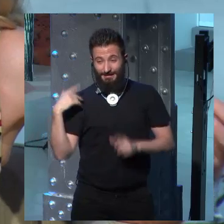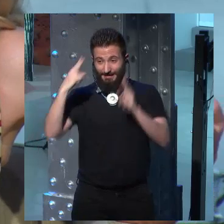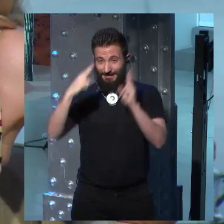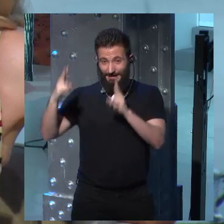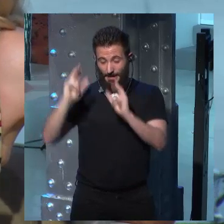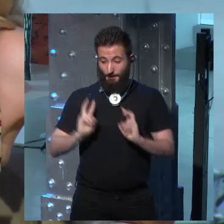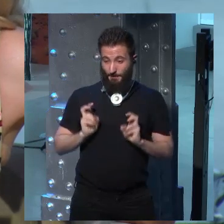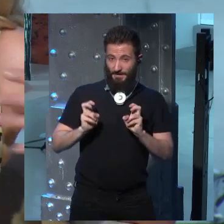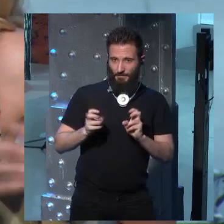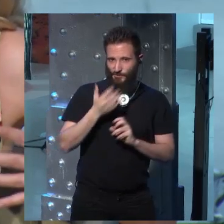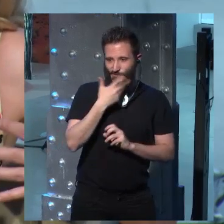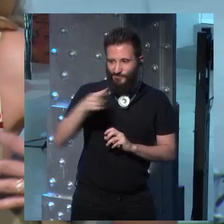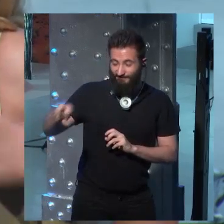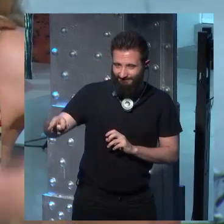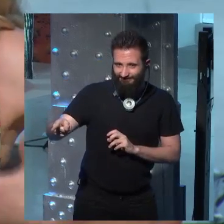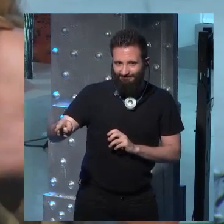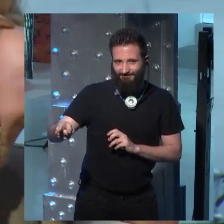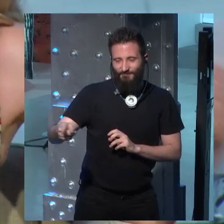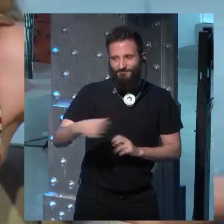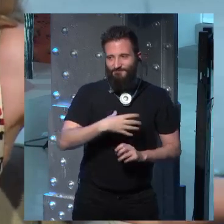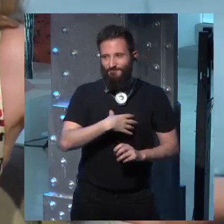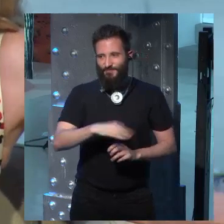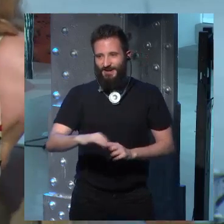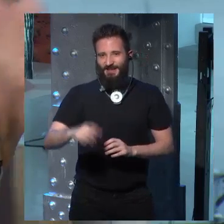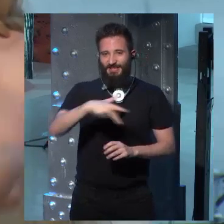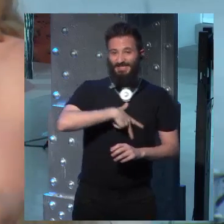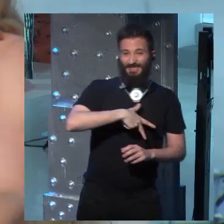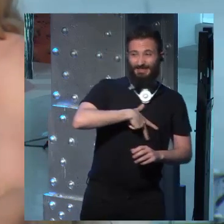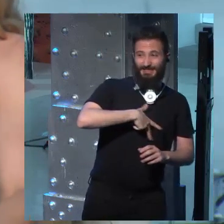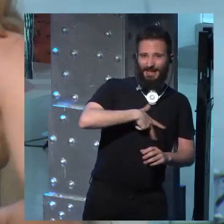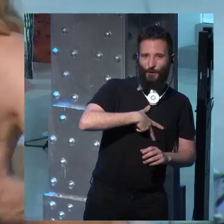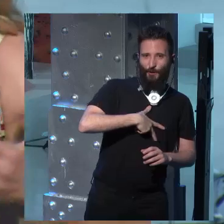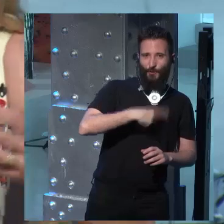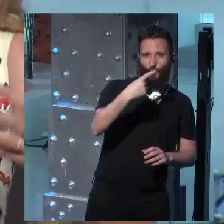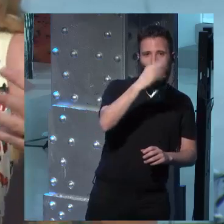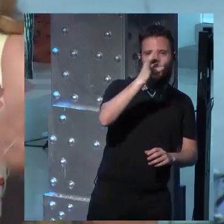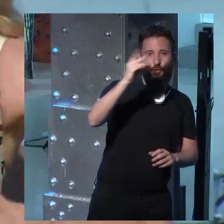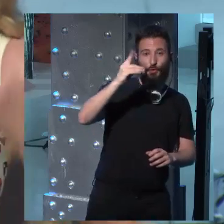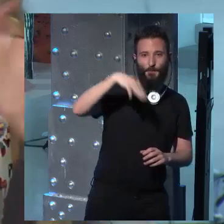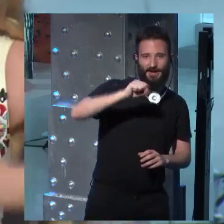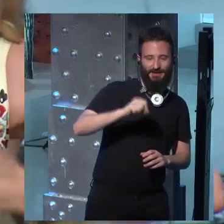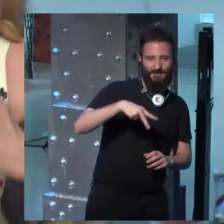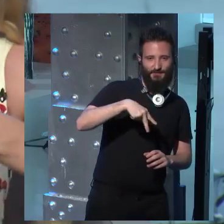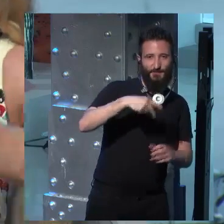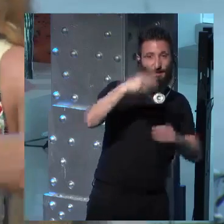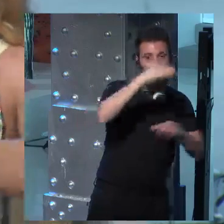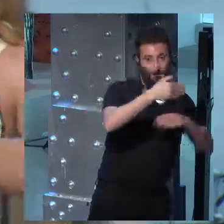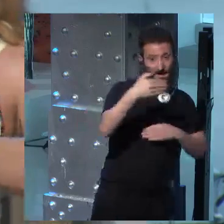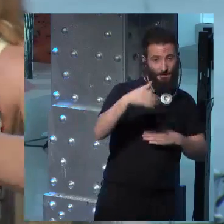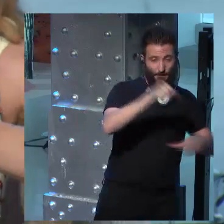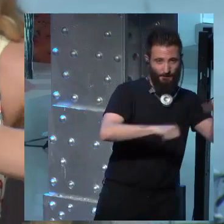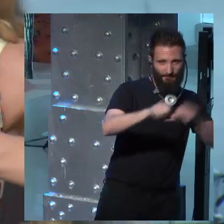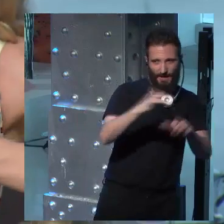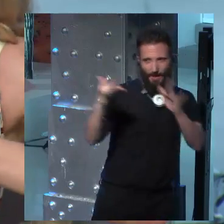could probably never exist in a relationship with the Saul Goodman of Breaking Bad. But where those two moving